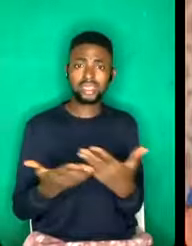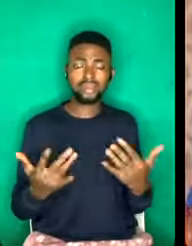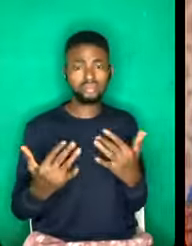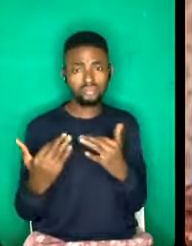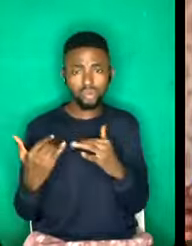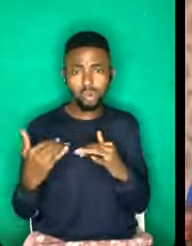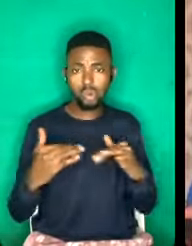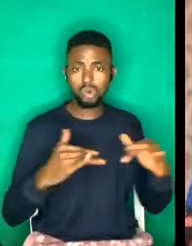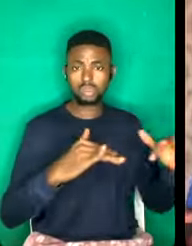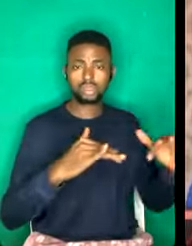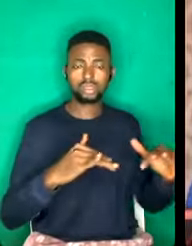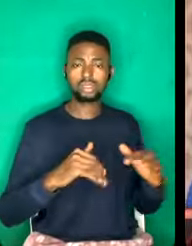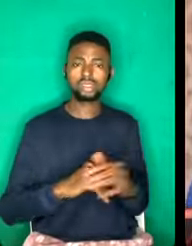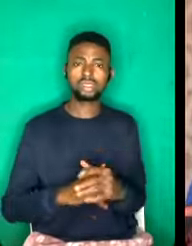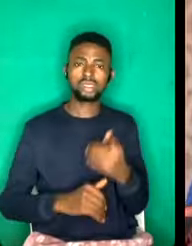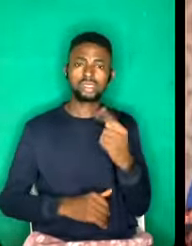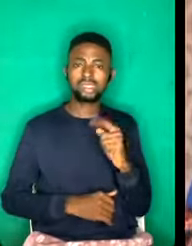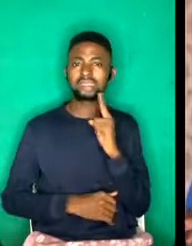deaf has